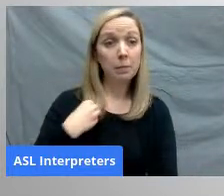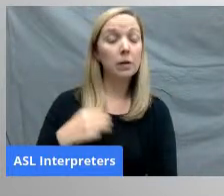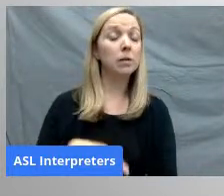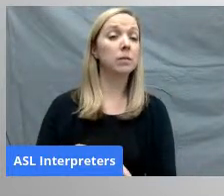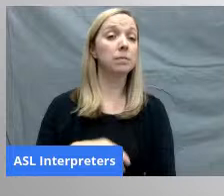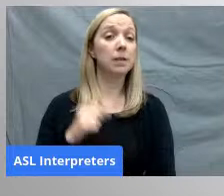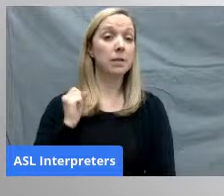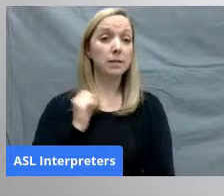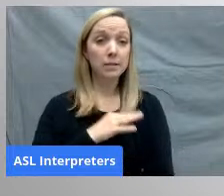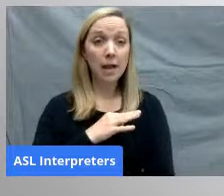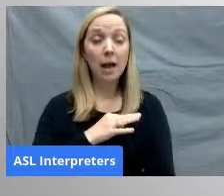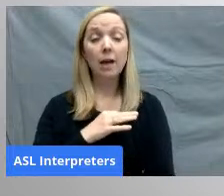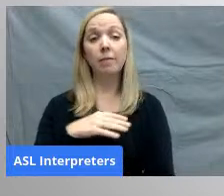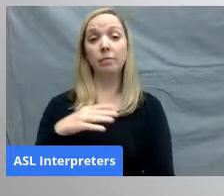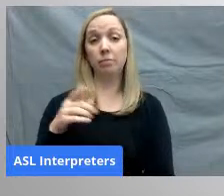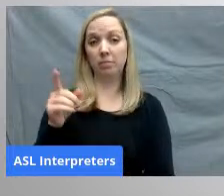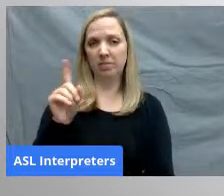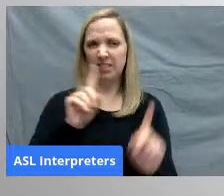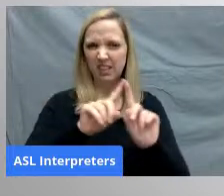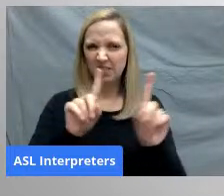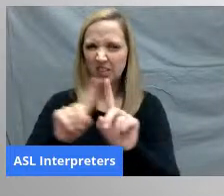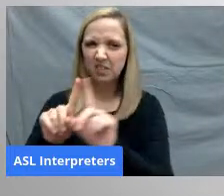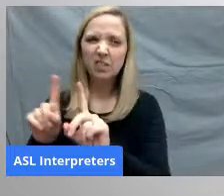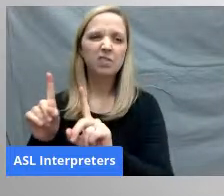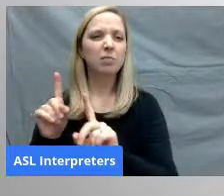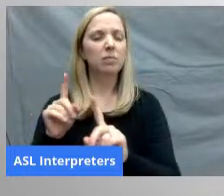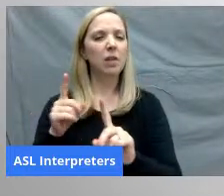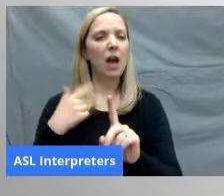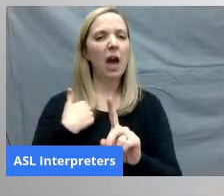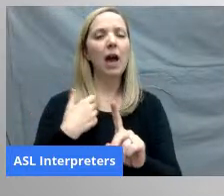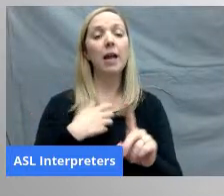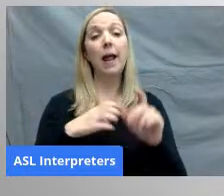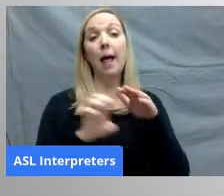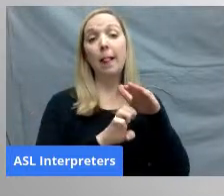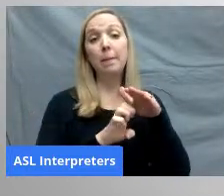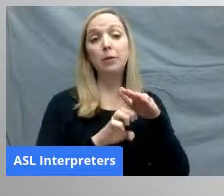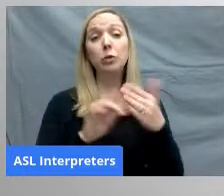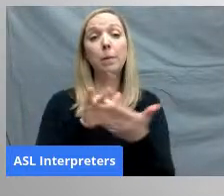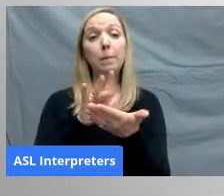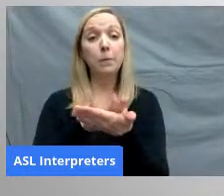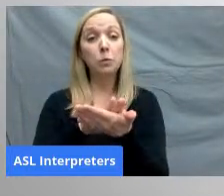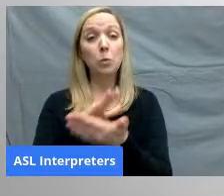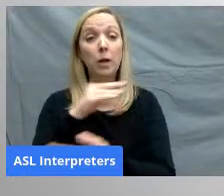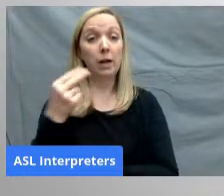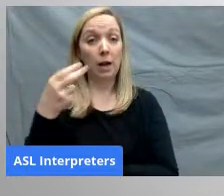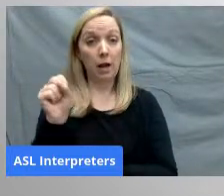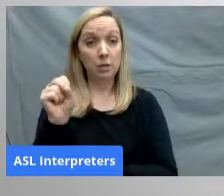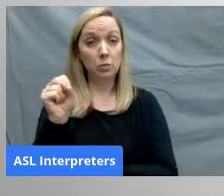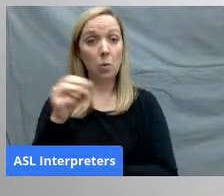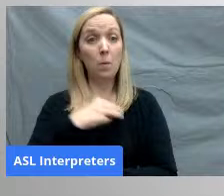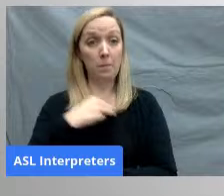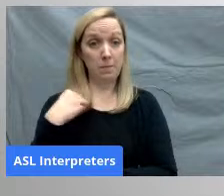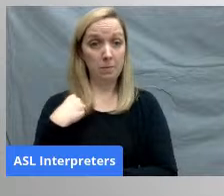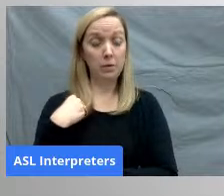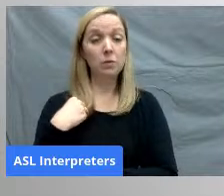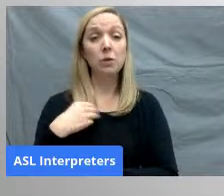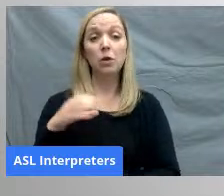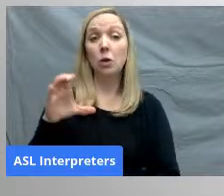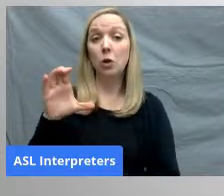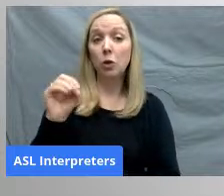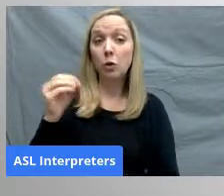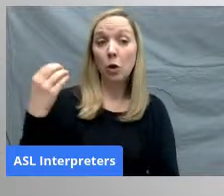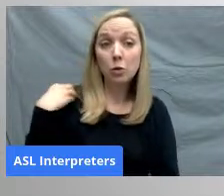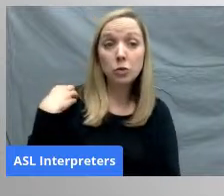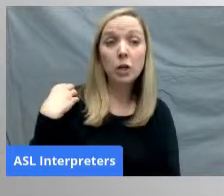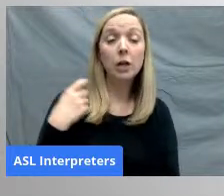the community. So we picked members from the elementary, middle schools, and high schools, from co-chairs to secretaries, just